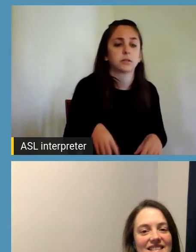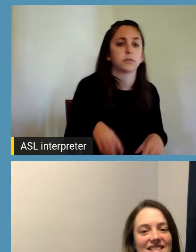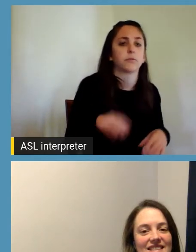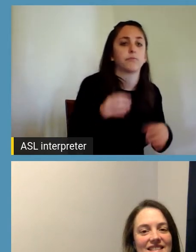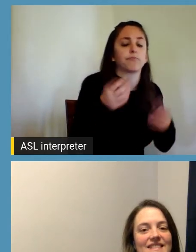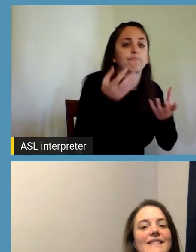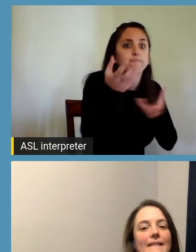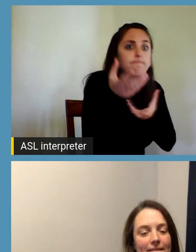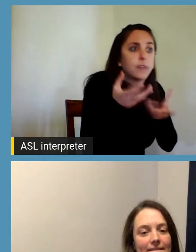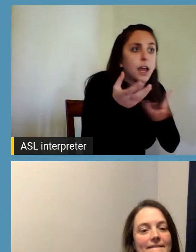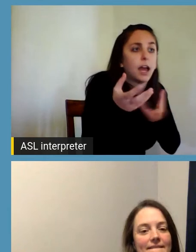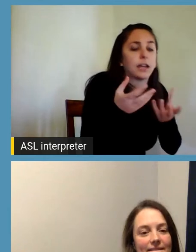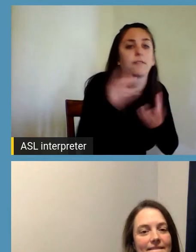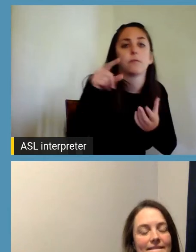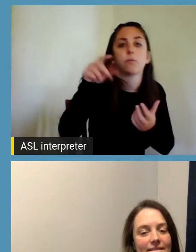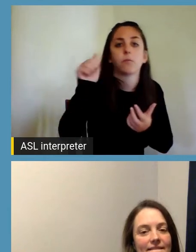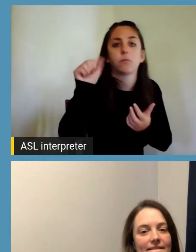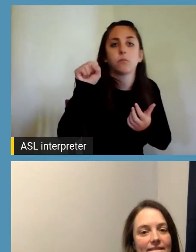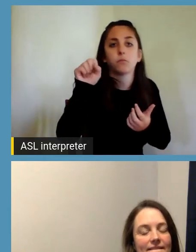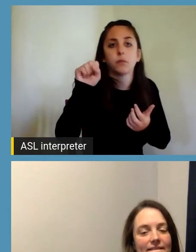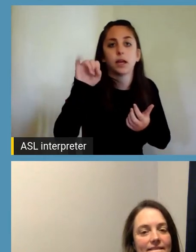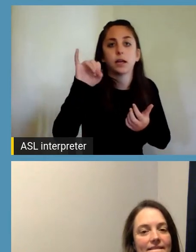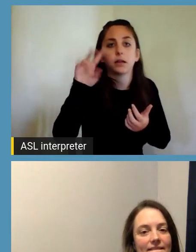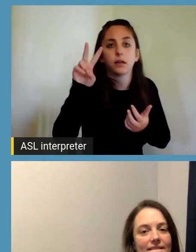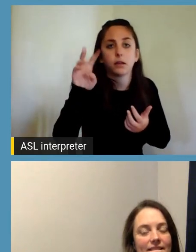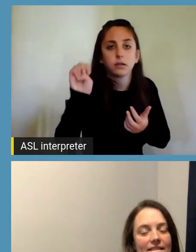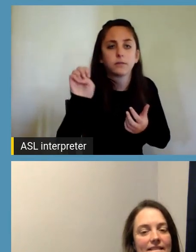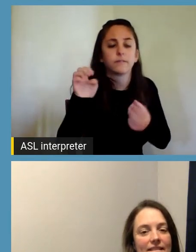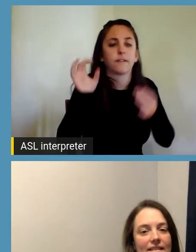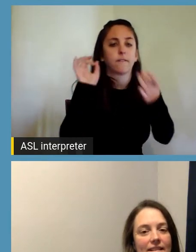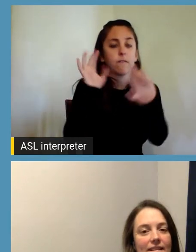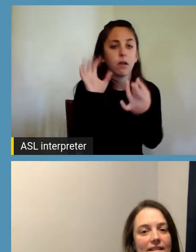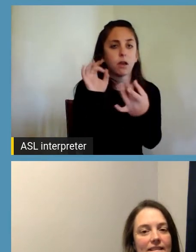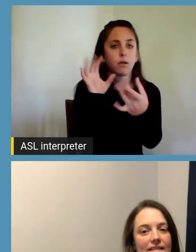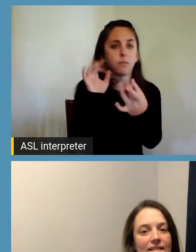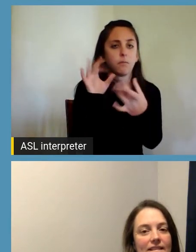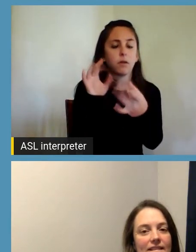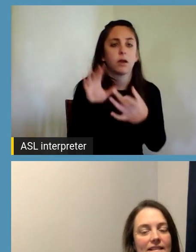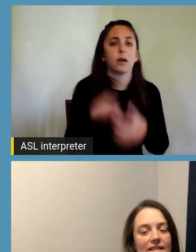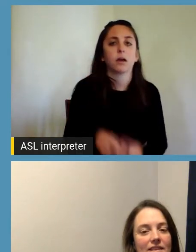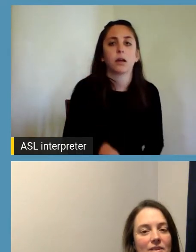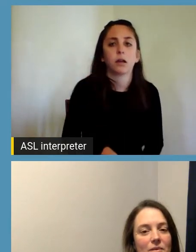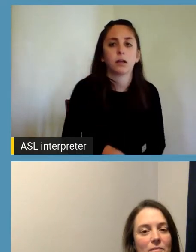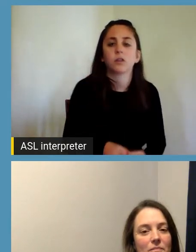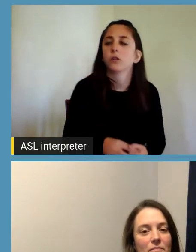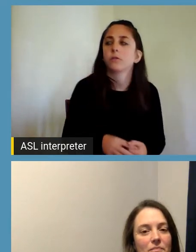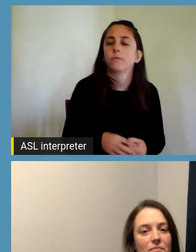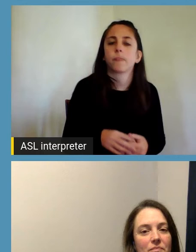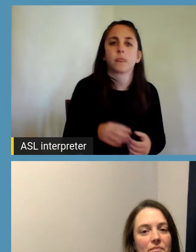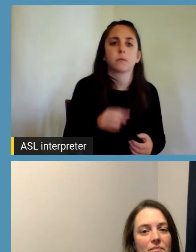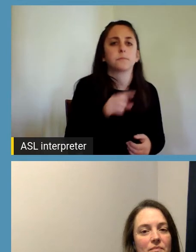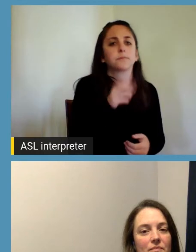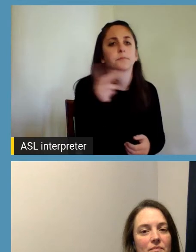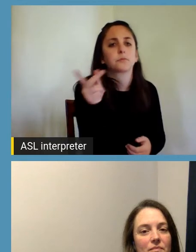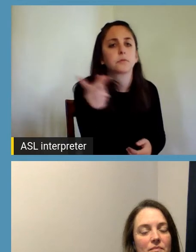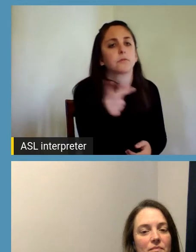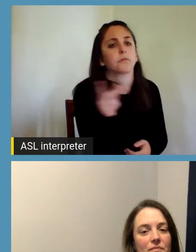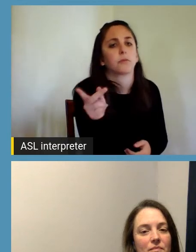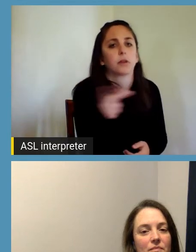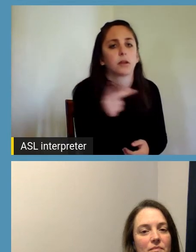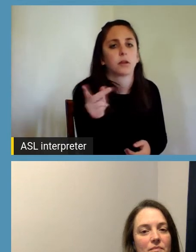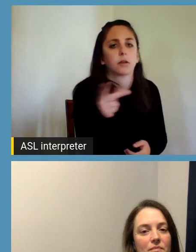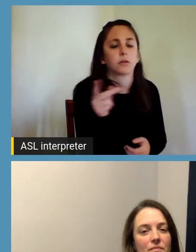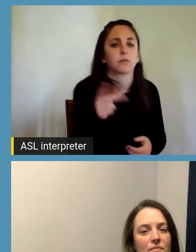feedback. So this person is saying, like, what are some ways that you've seen that are really successful in gaining